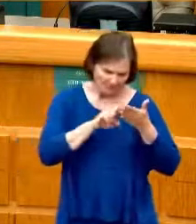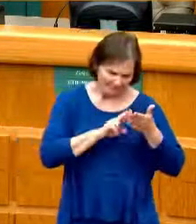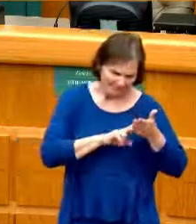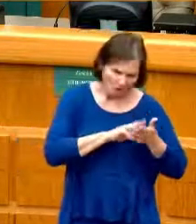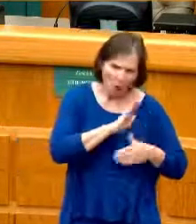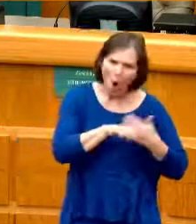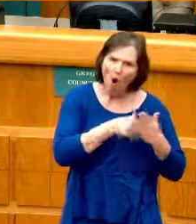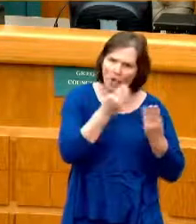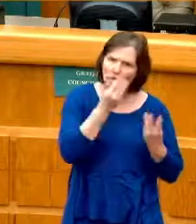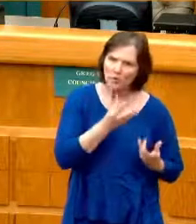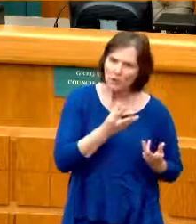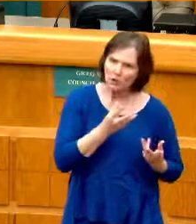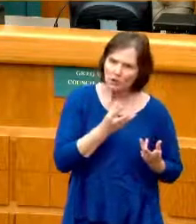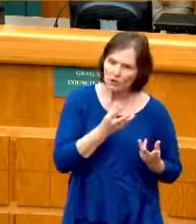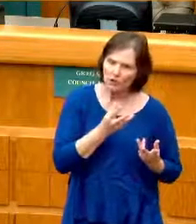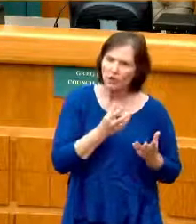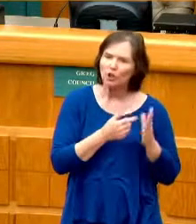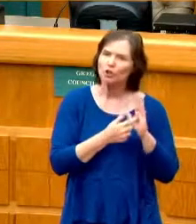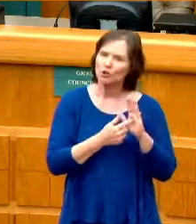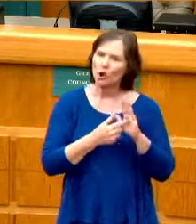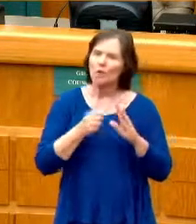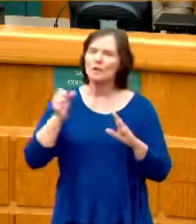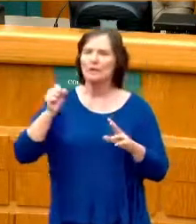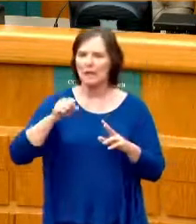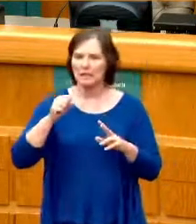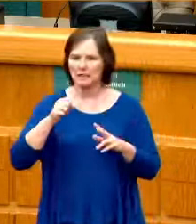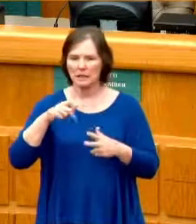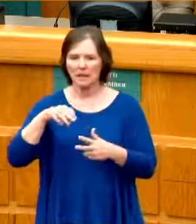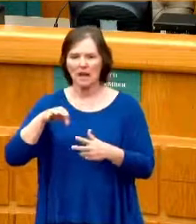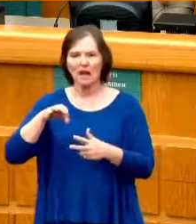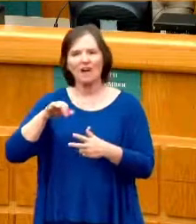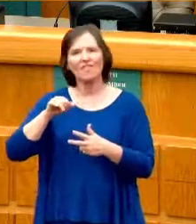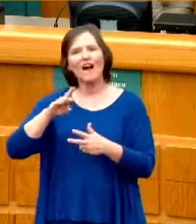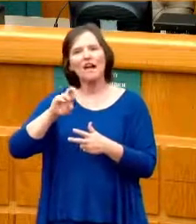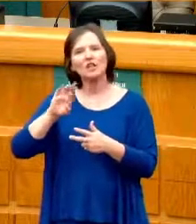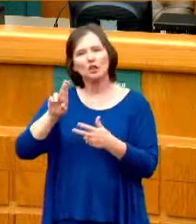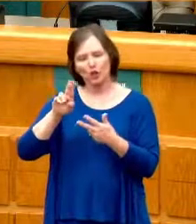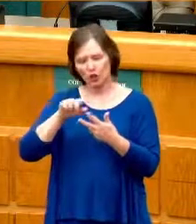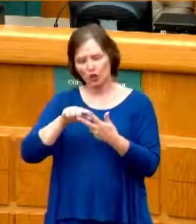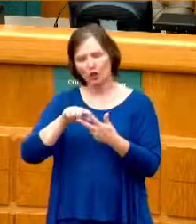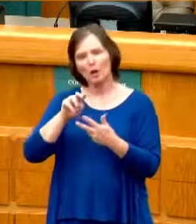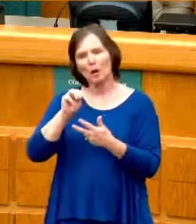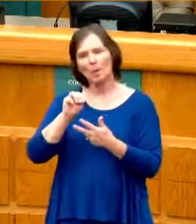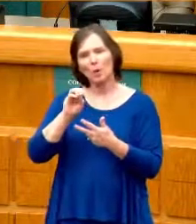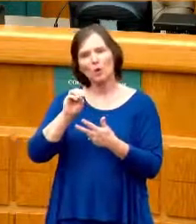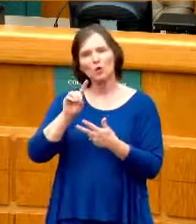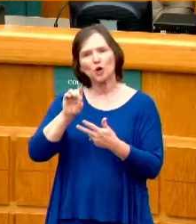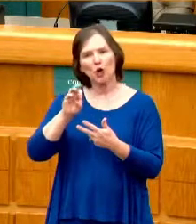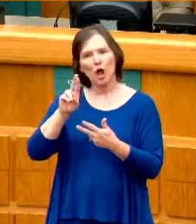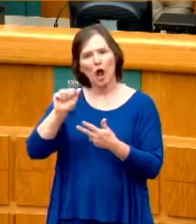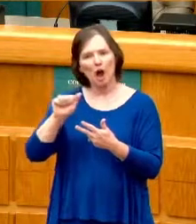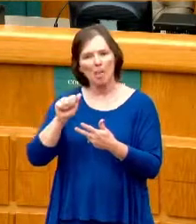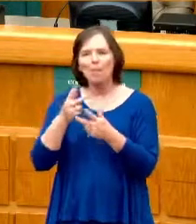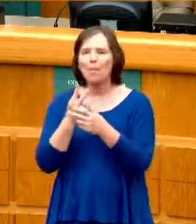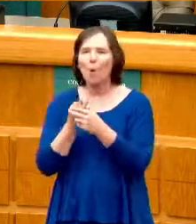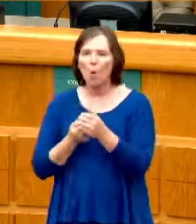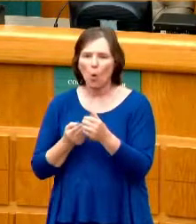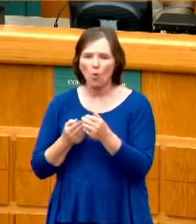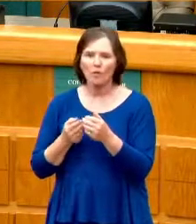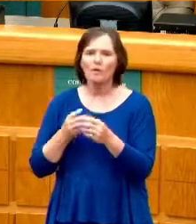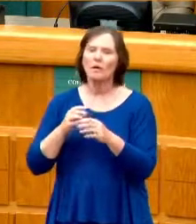out there, yes. For Pfizer and Moderna, they are still very effective against the UK